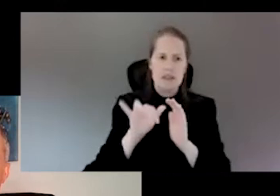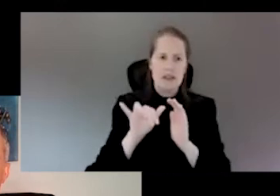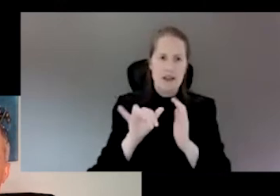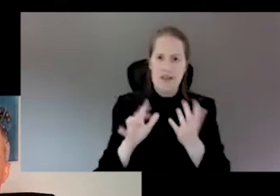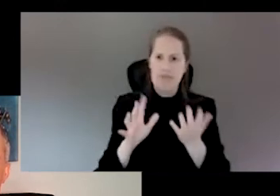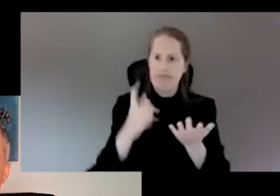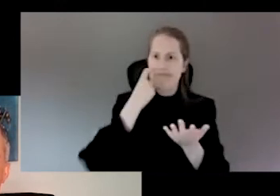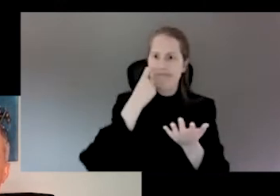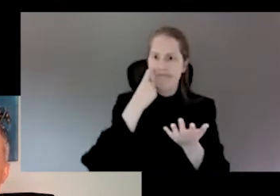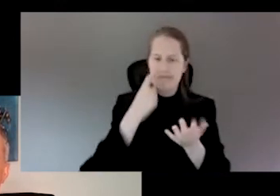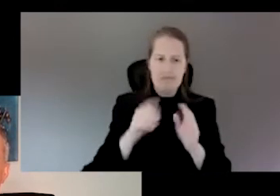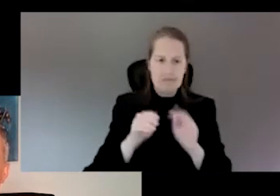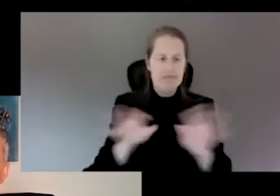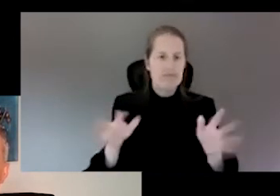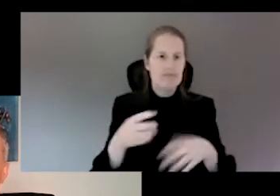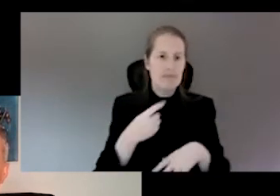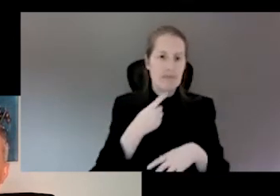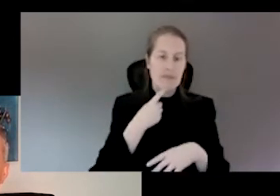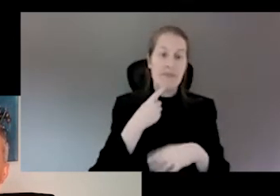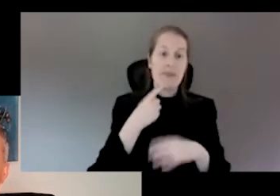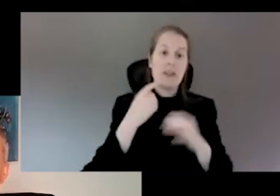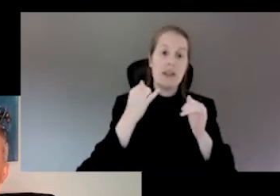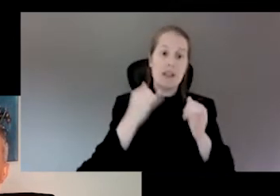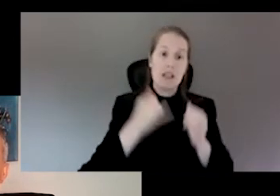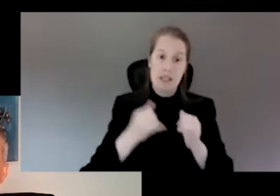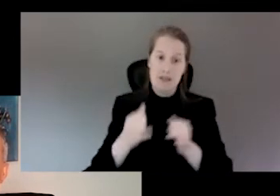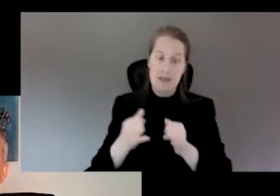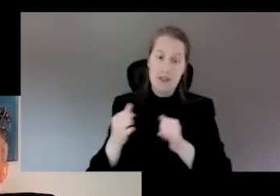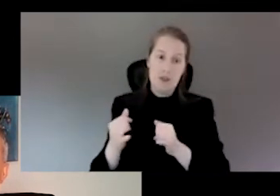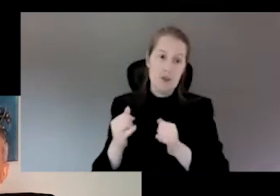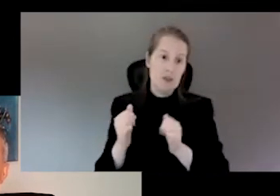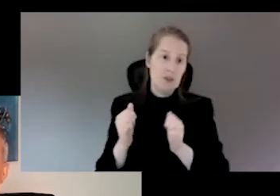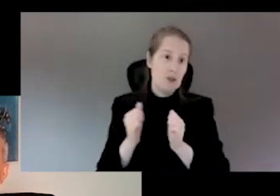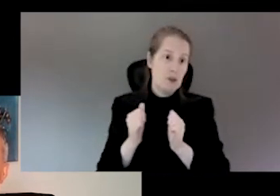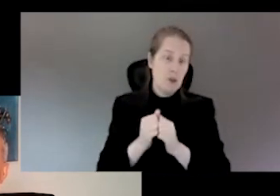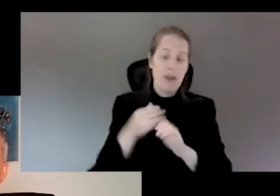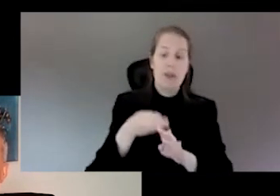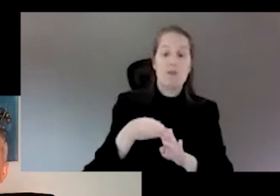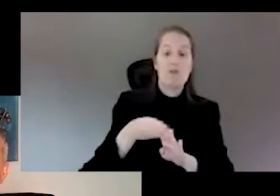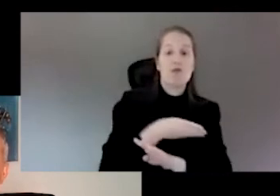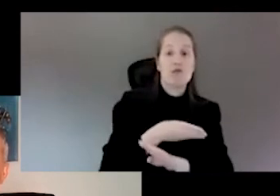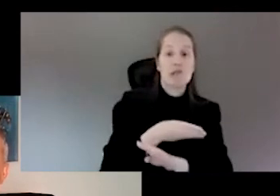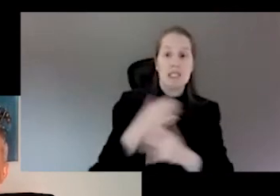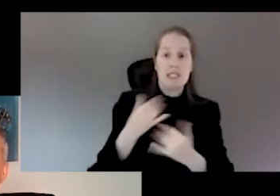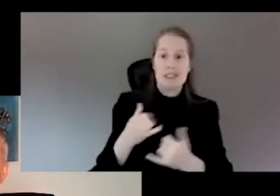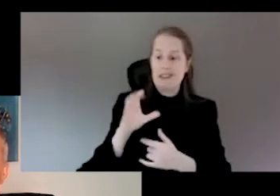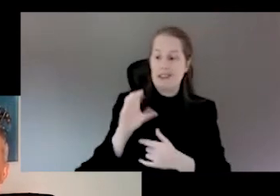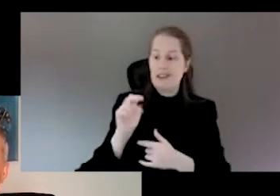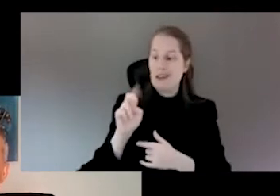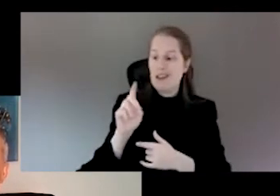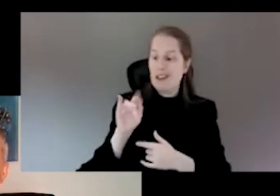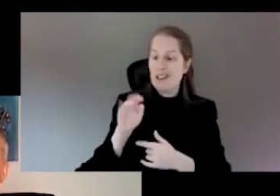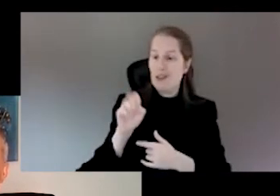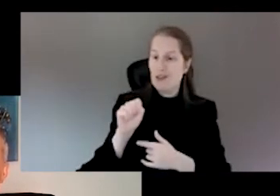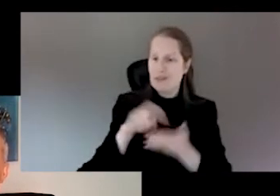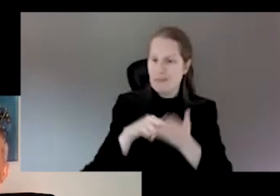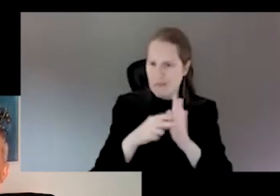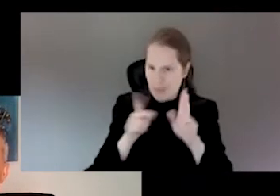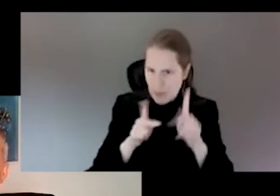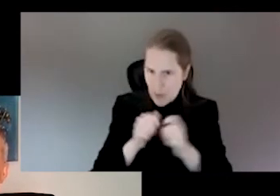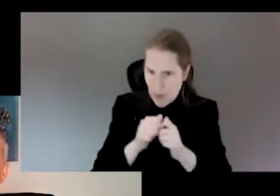have said that, you know, individuals with pre-existing conditions, individuals with disabilities